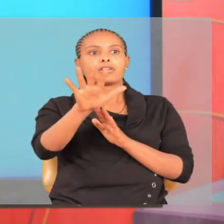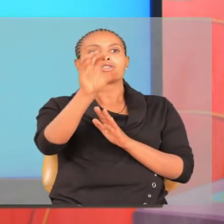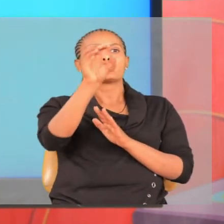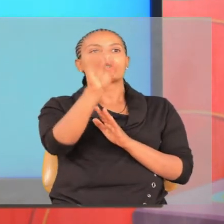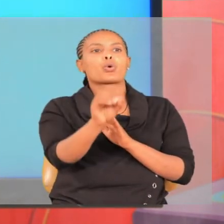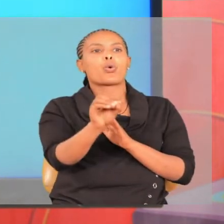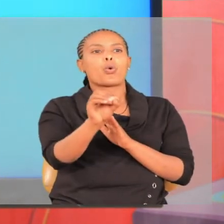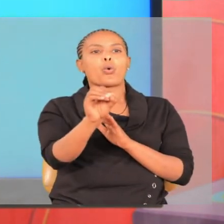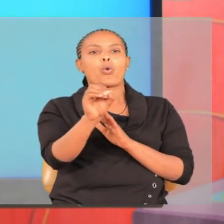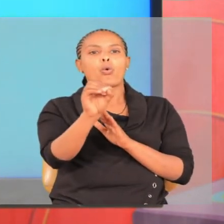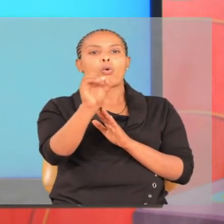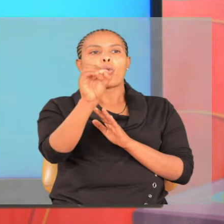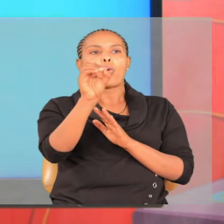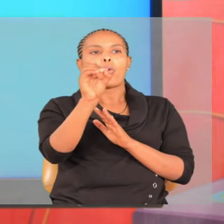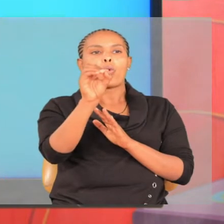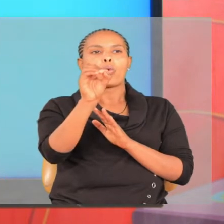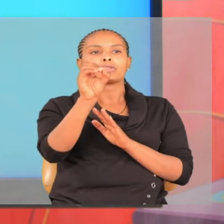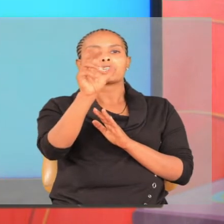35.50 equal